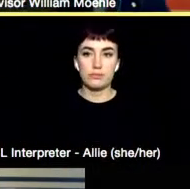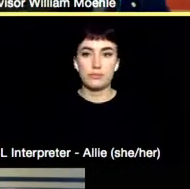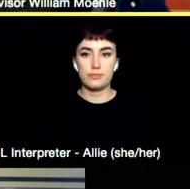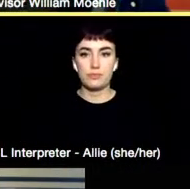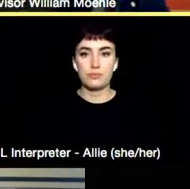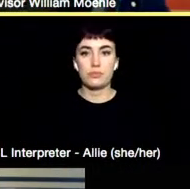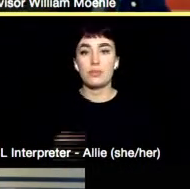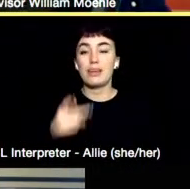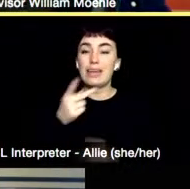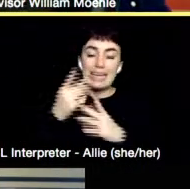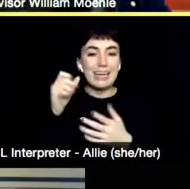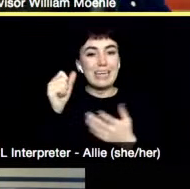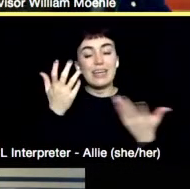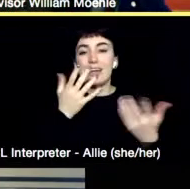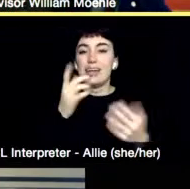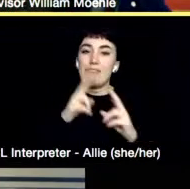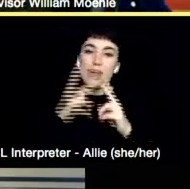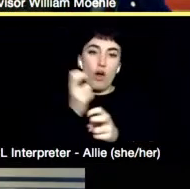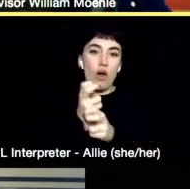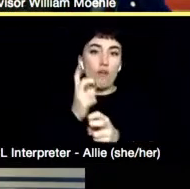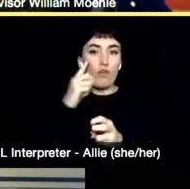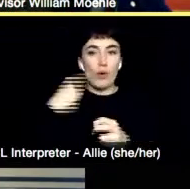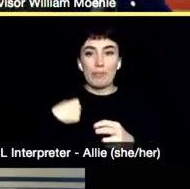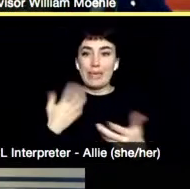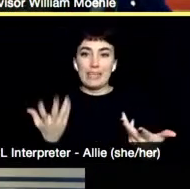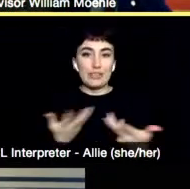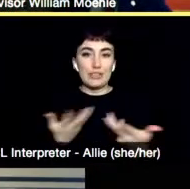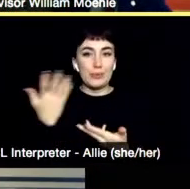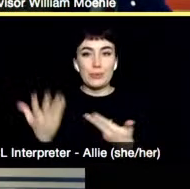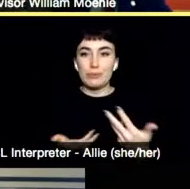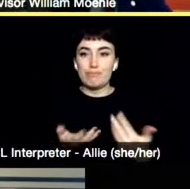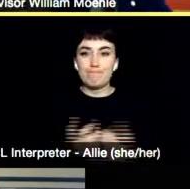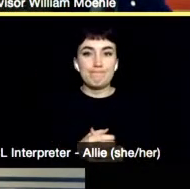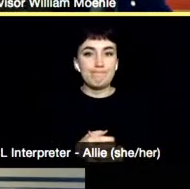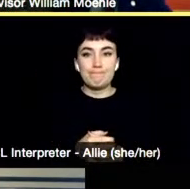Yeah, it's hard. It's very hard for me to